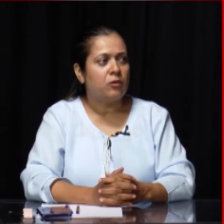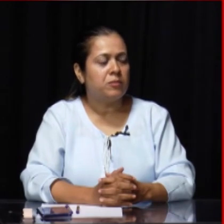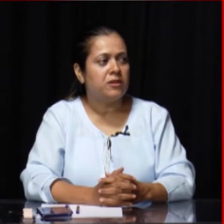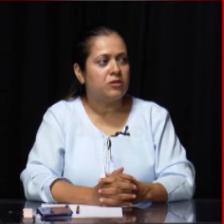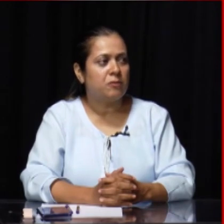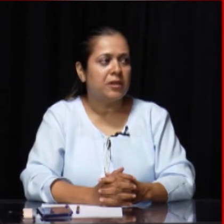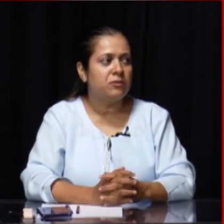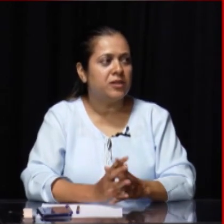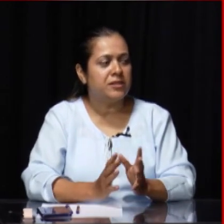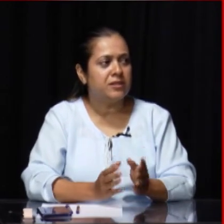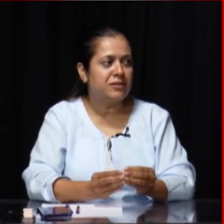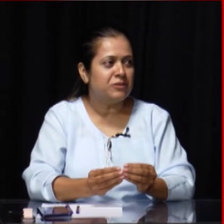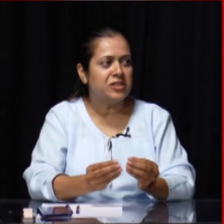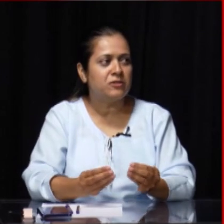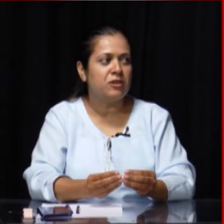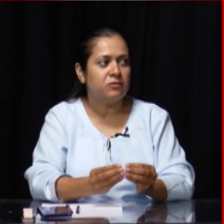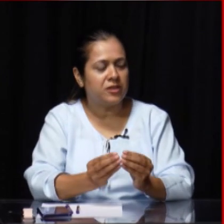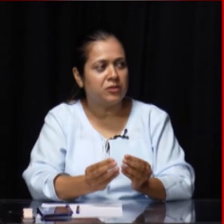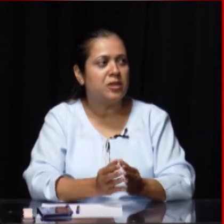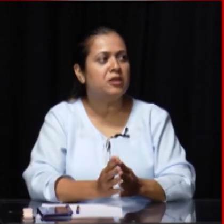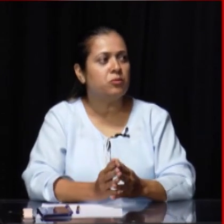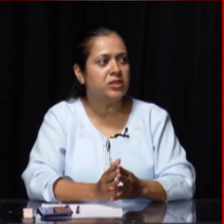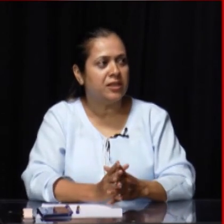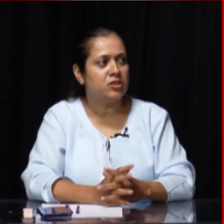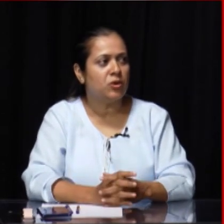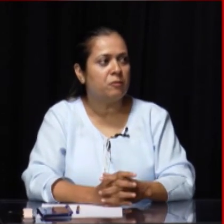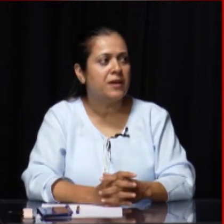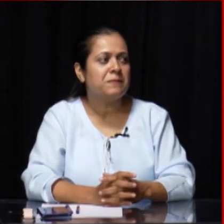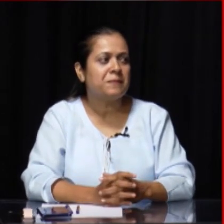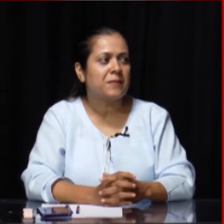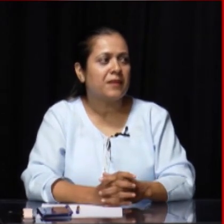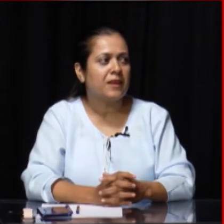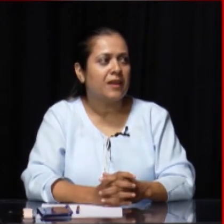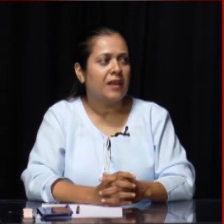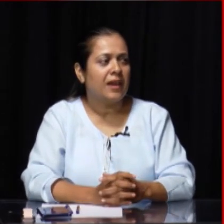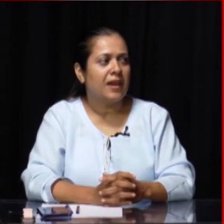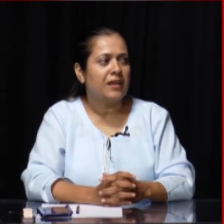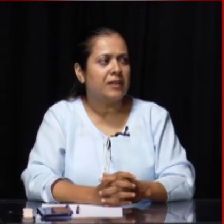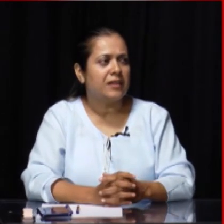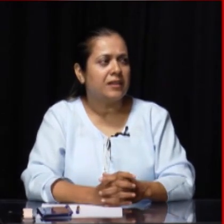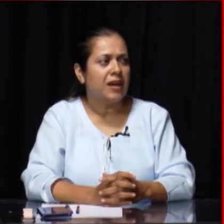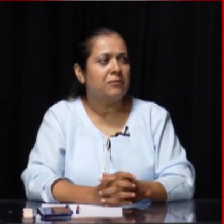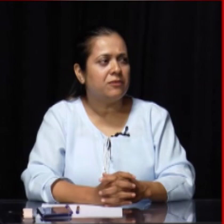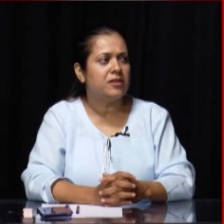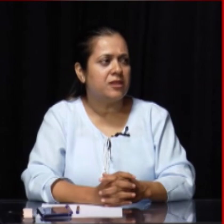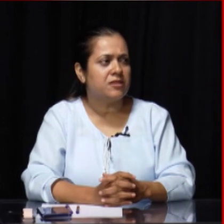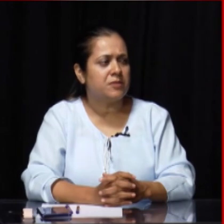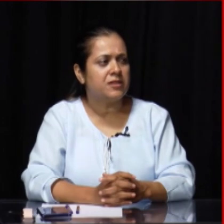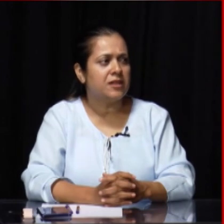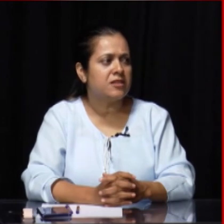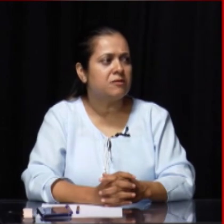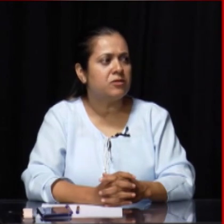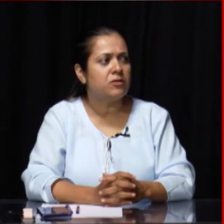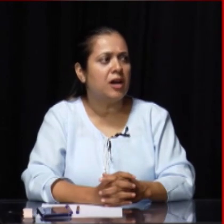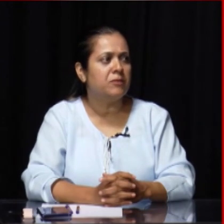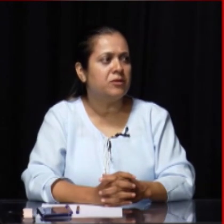So after I open the shop, I do a little, you know, ritual of doing the puja at the shop, and I wait for the